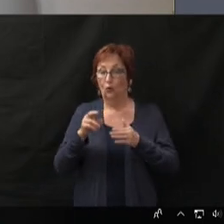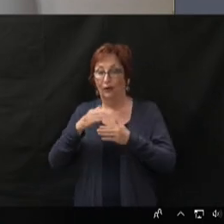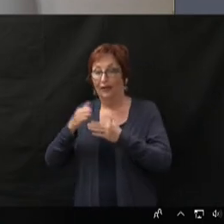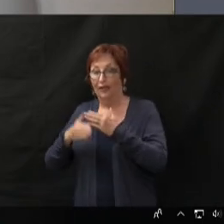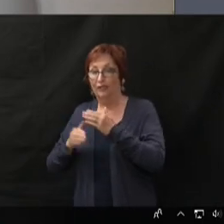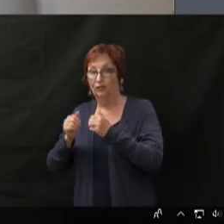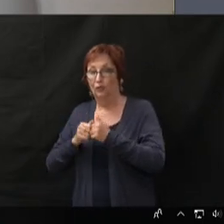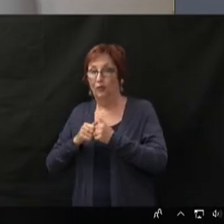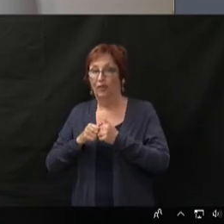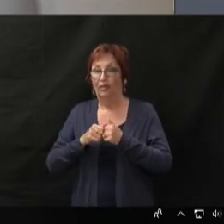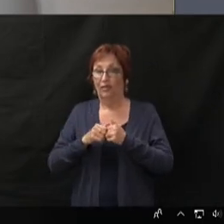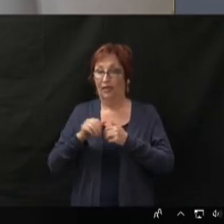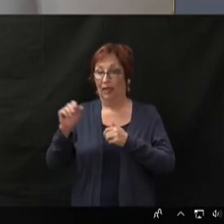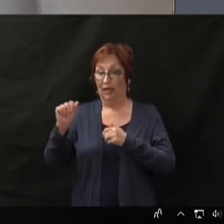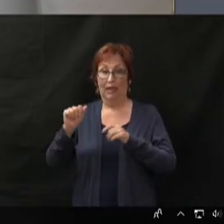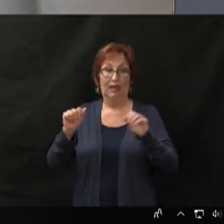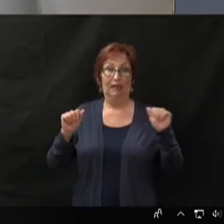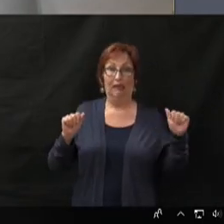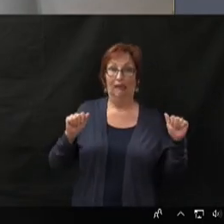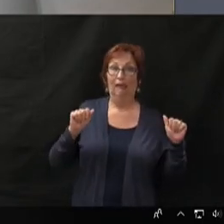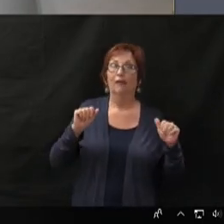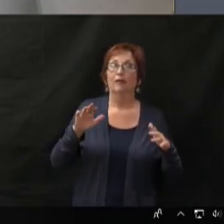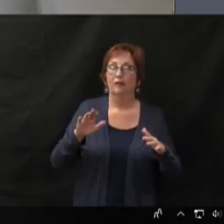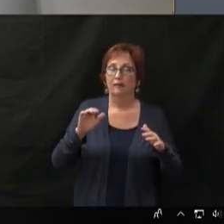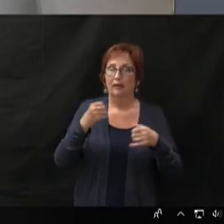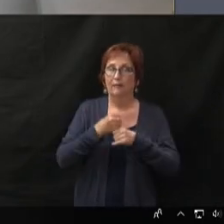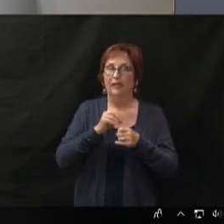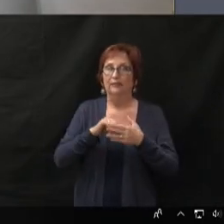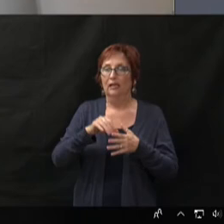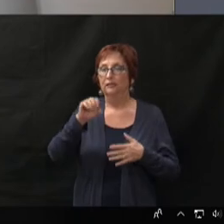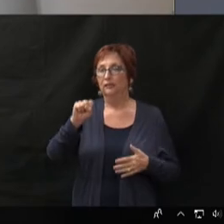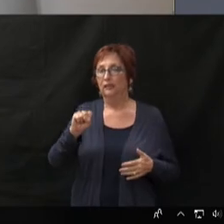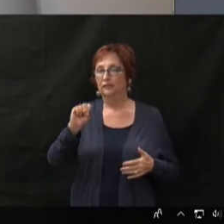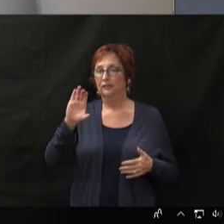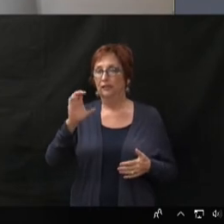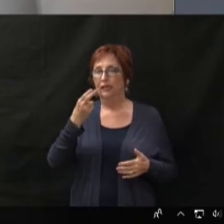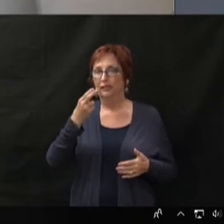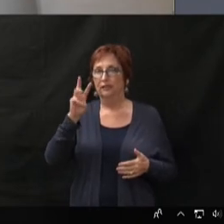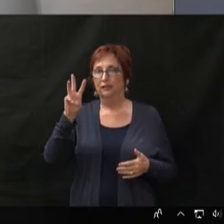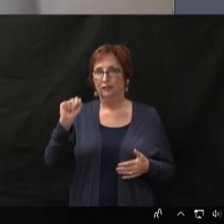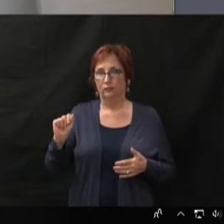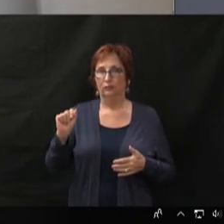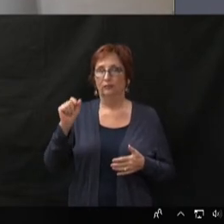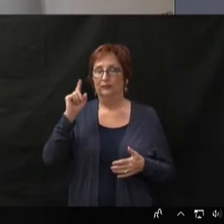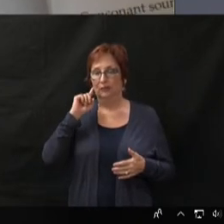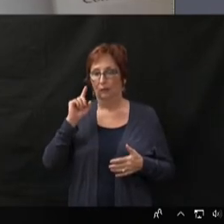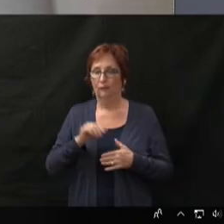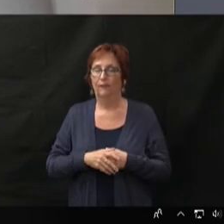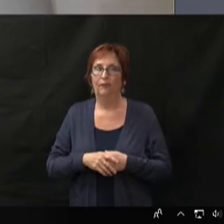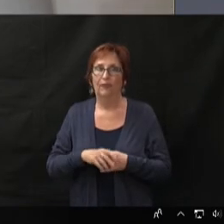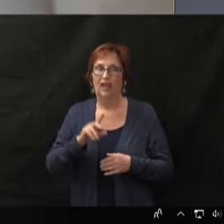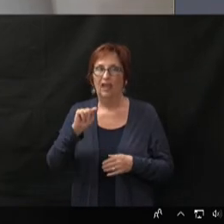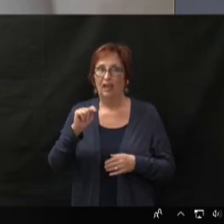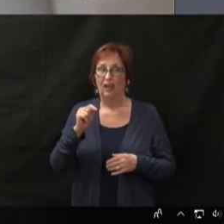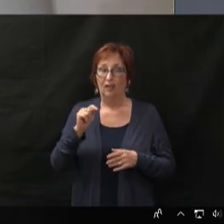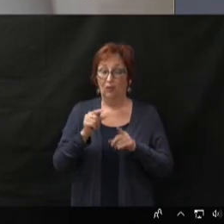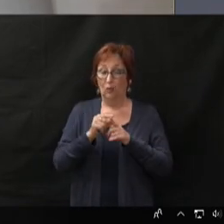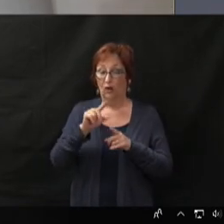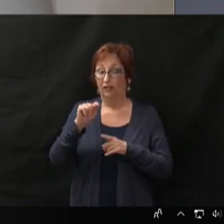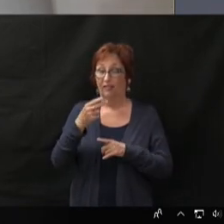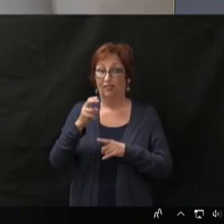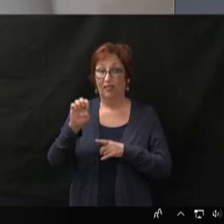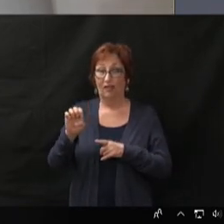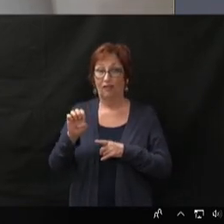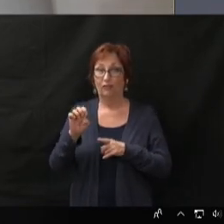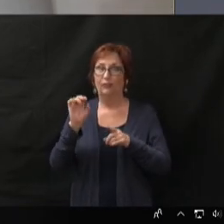And the word the E is making the schwa sound. The. Now we teach that as a red word. Okay, some